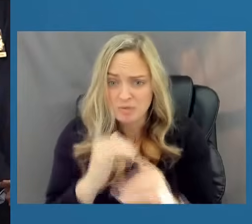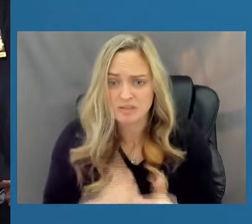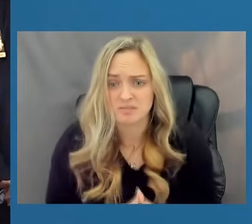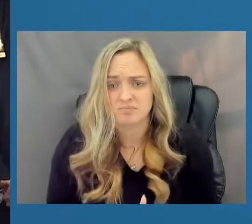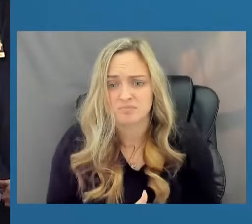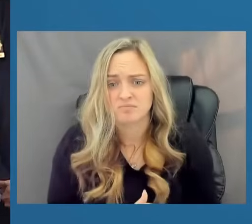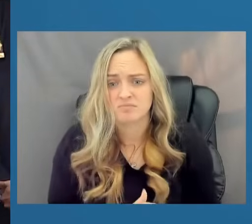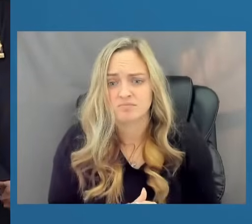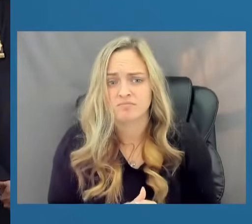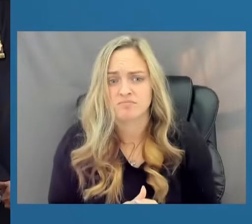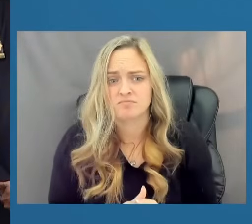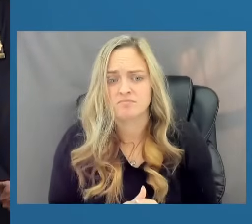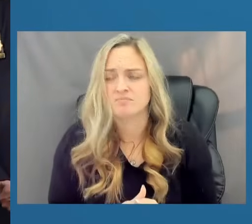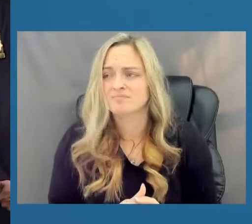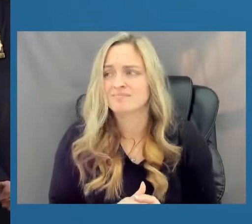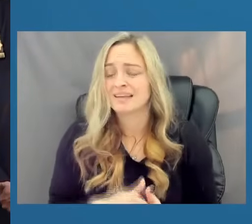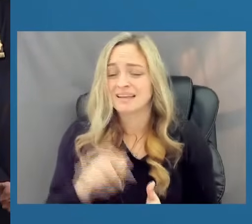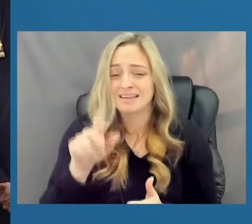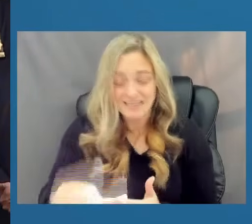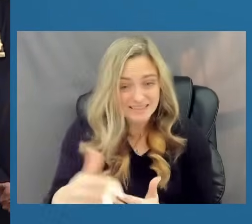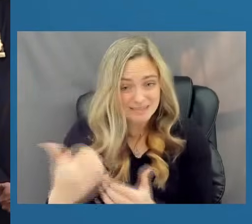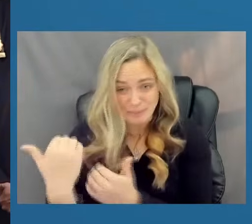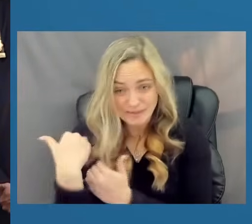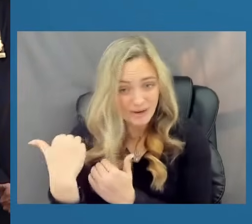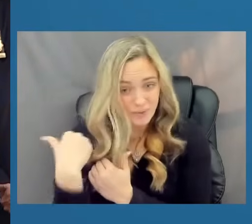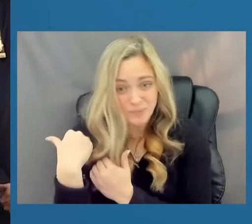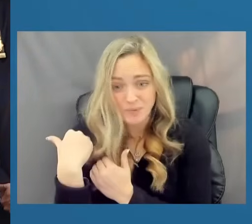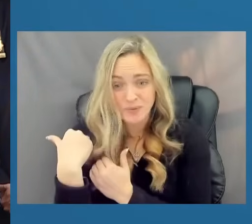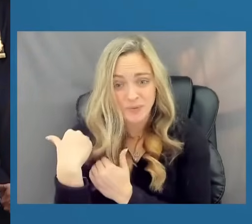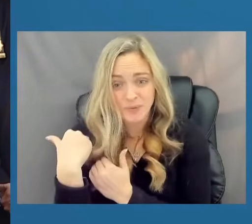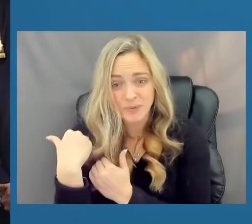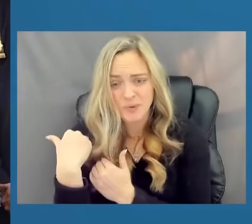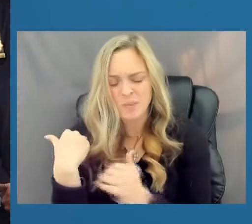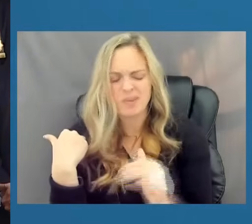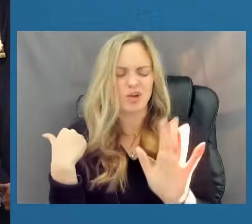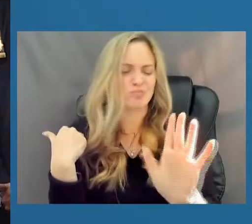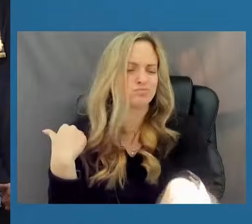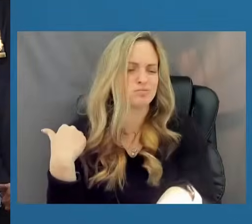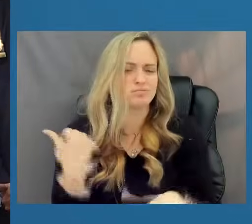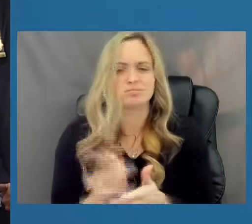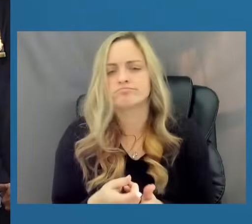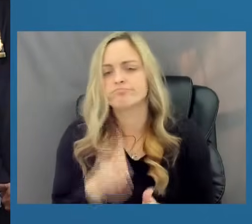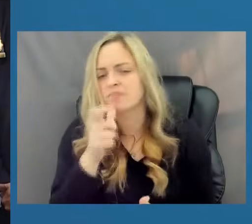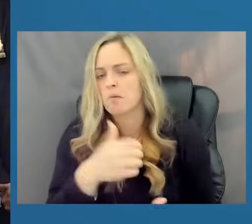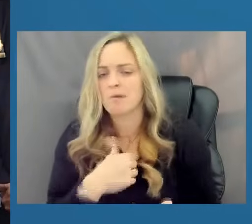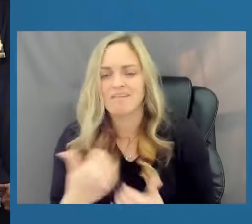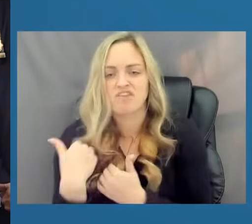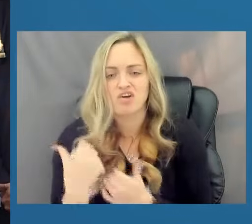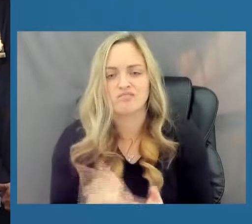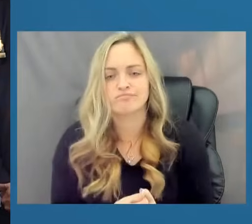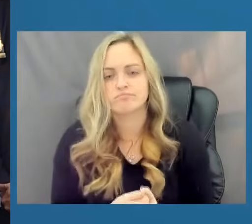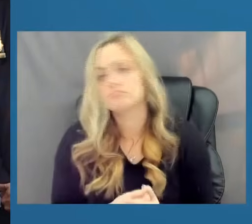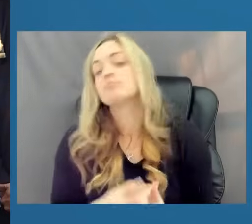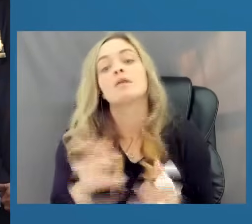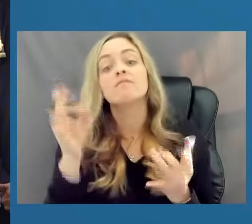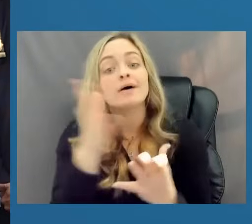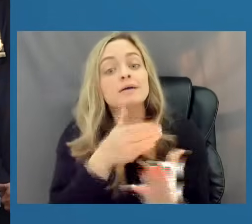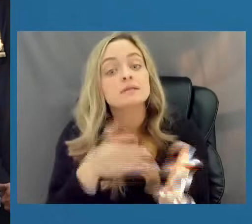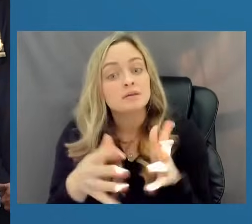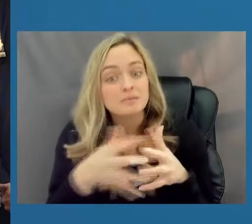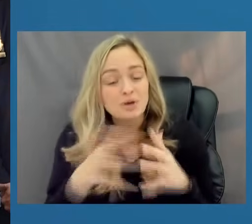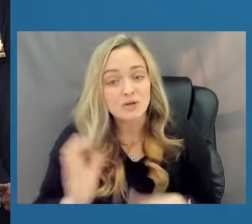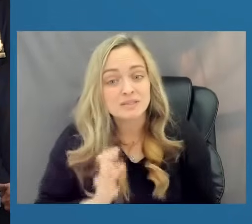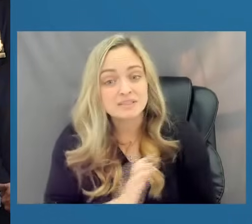where calls for accountability are sneered at, and where violence against American citizens